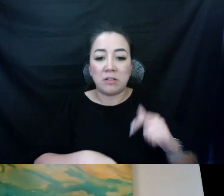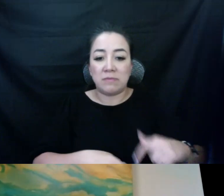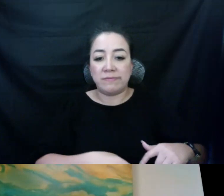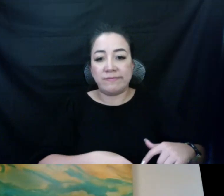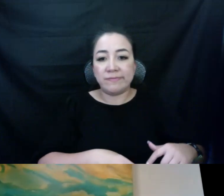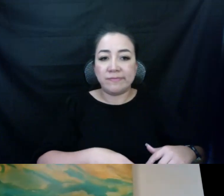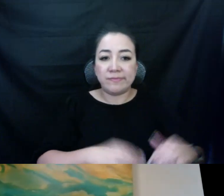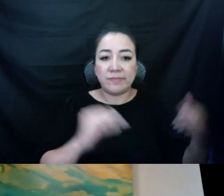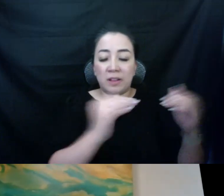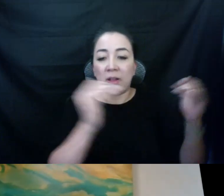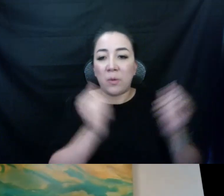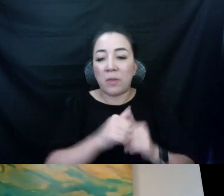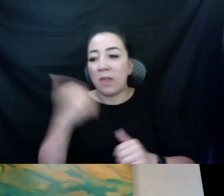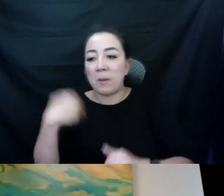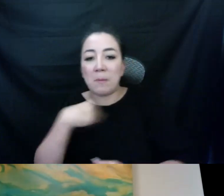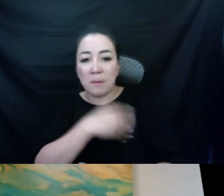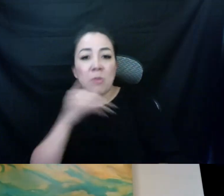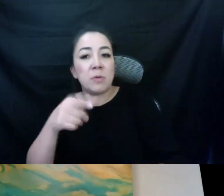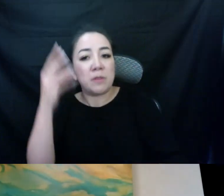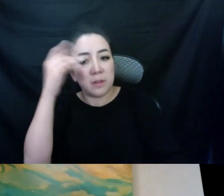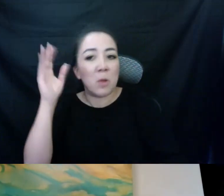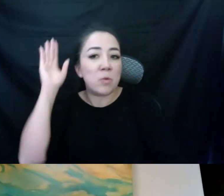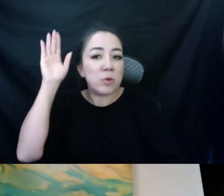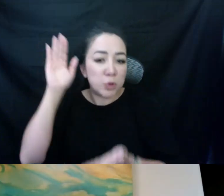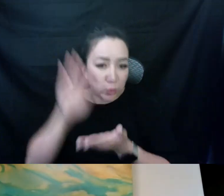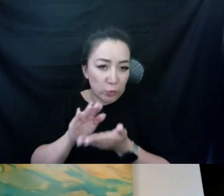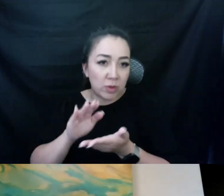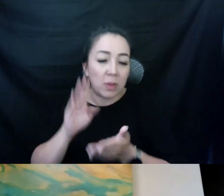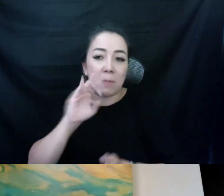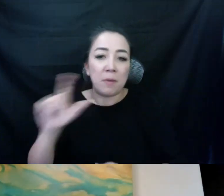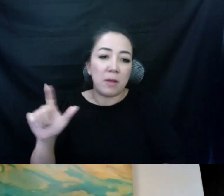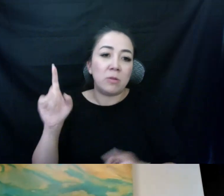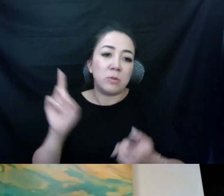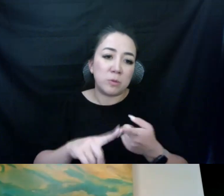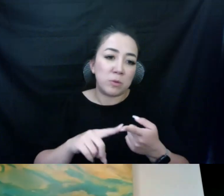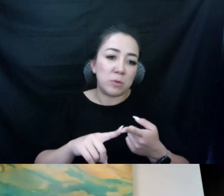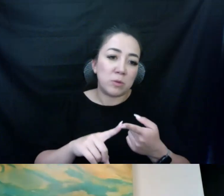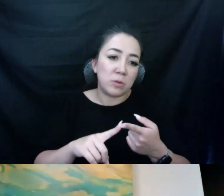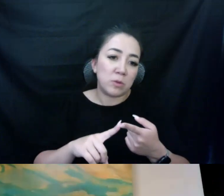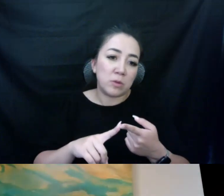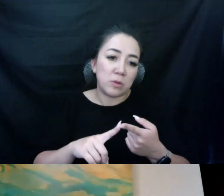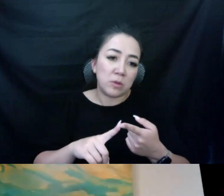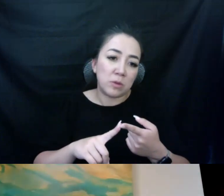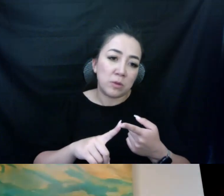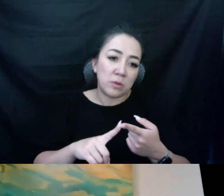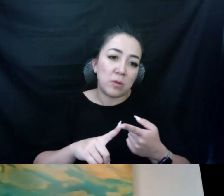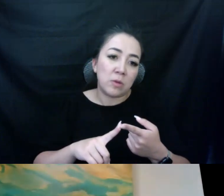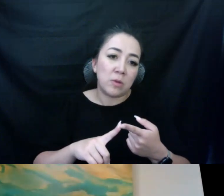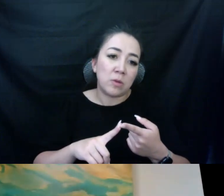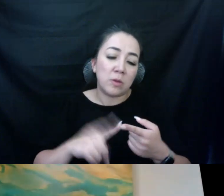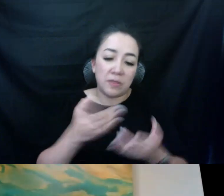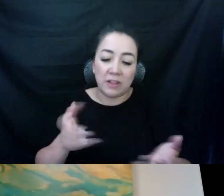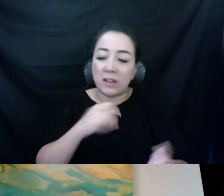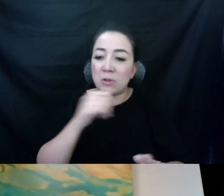of other members, that you would consider reducing the bill to at least the things that don't have costs, so